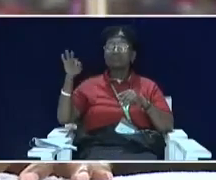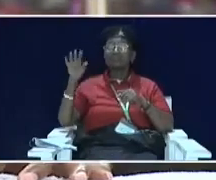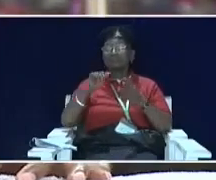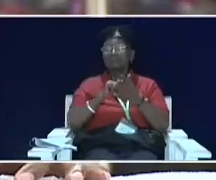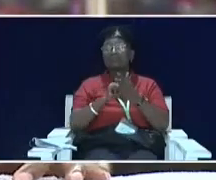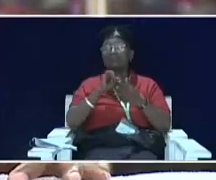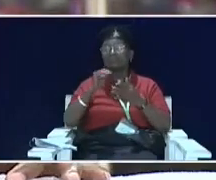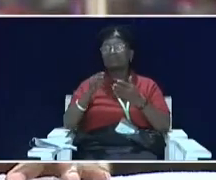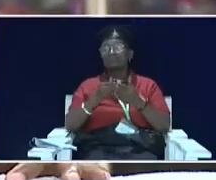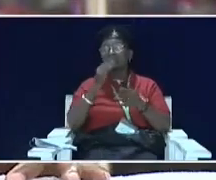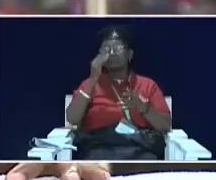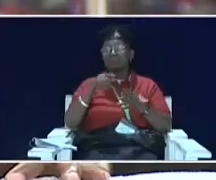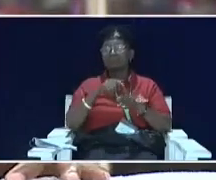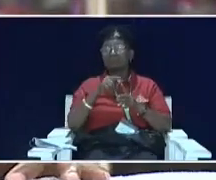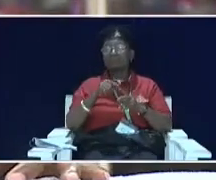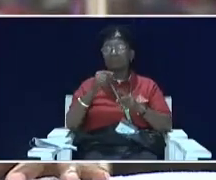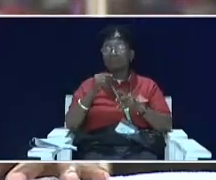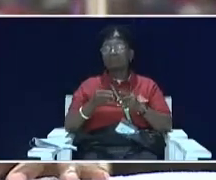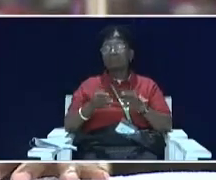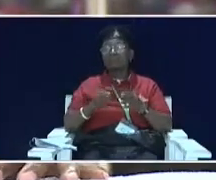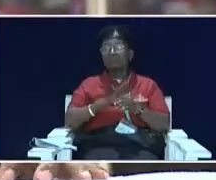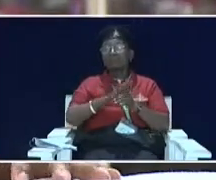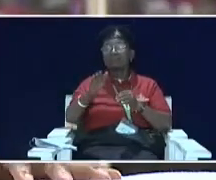When the fire of God falls,